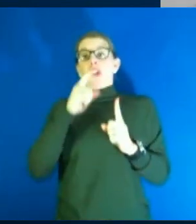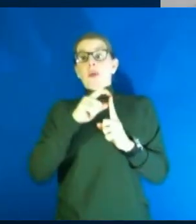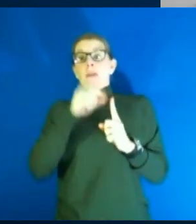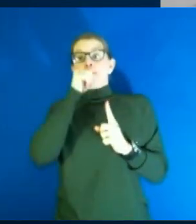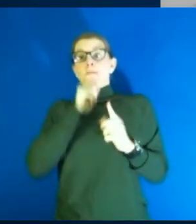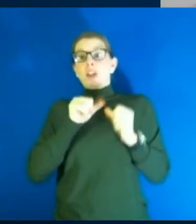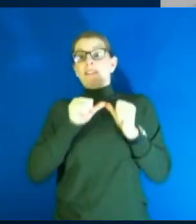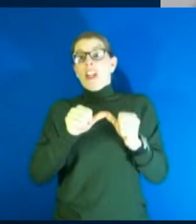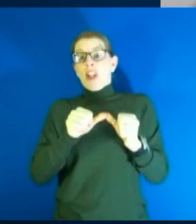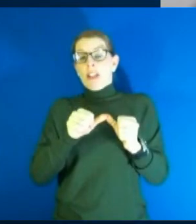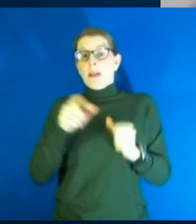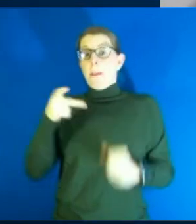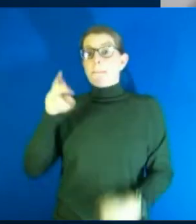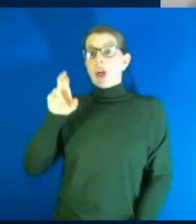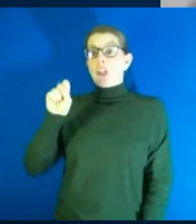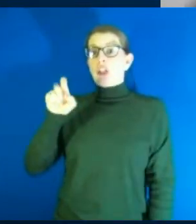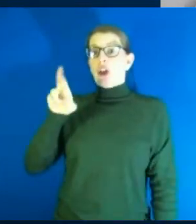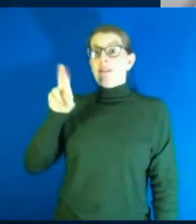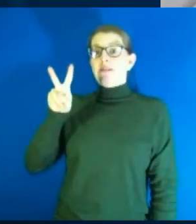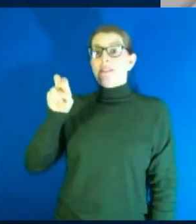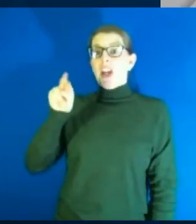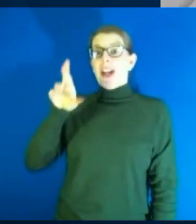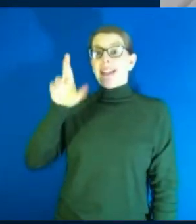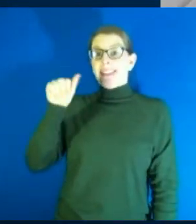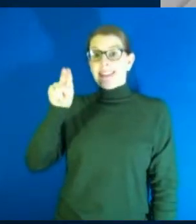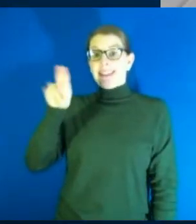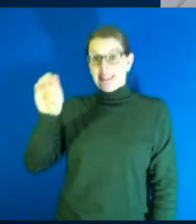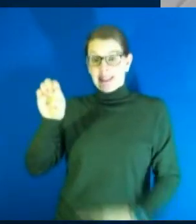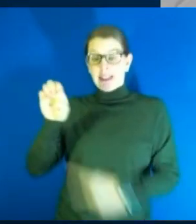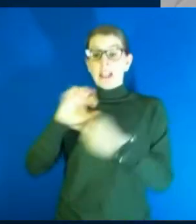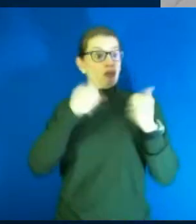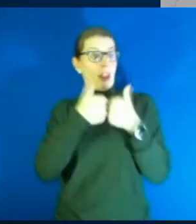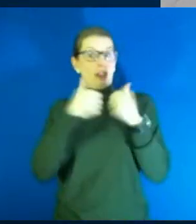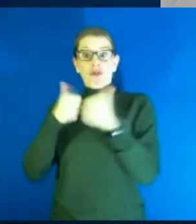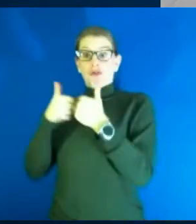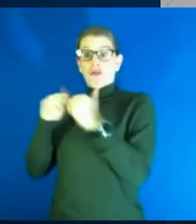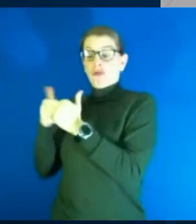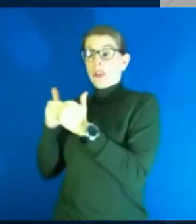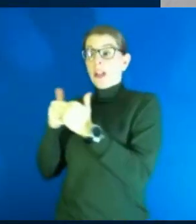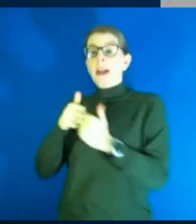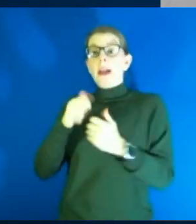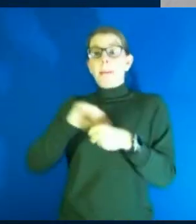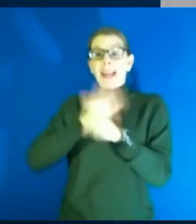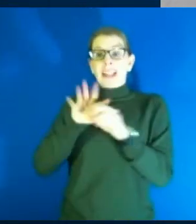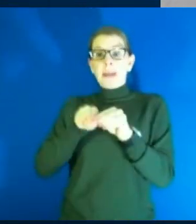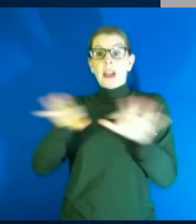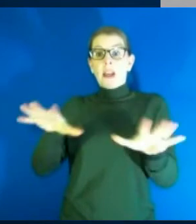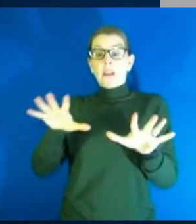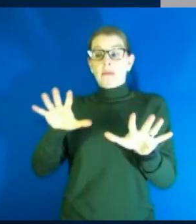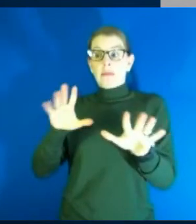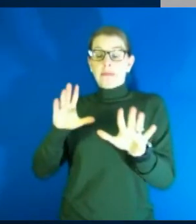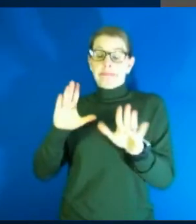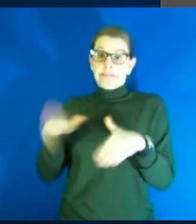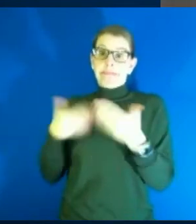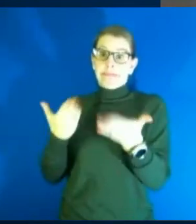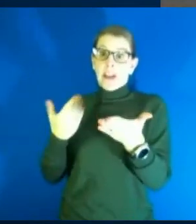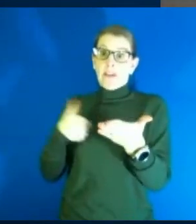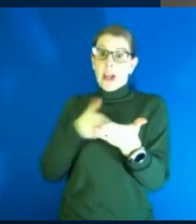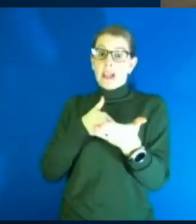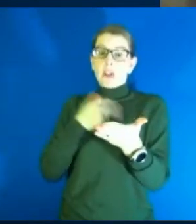despite the number of challenges that we've had with every year the pandemic has offered us, we have persevered above